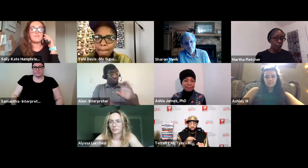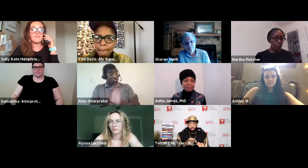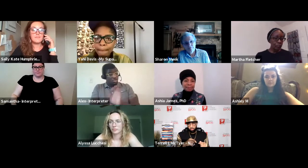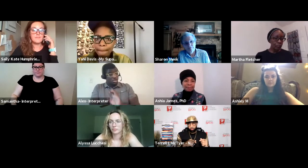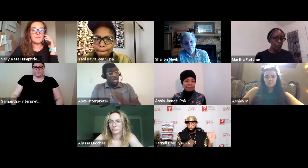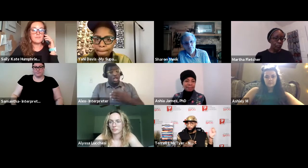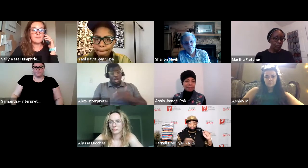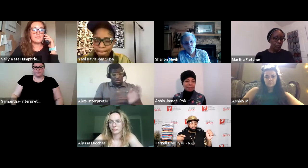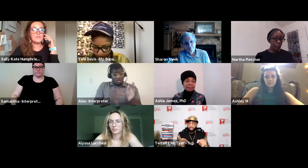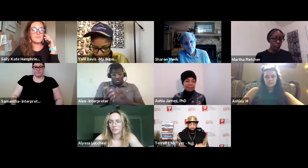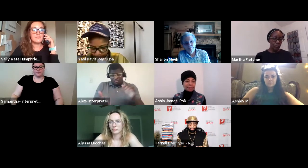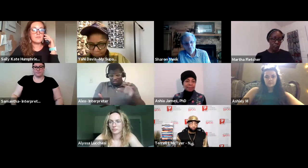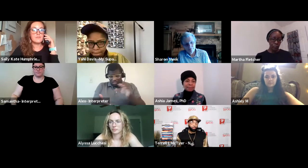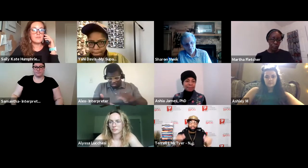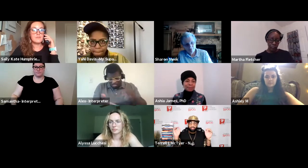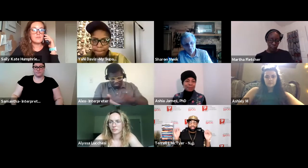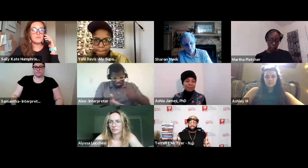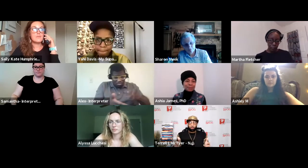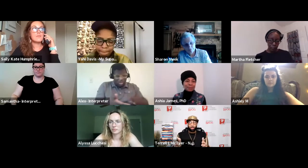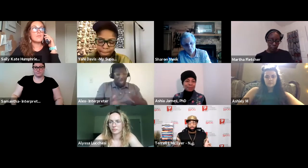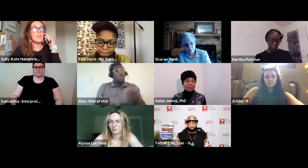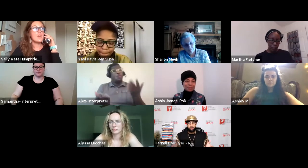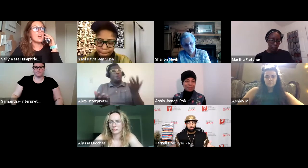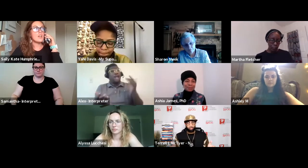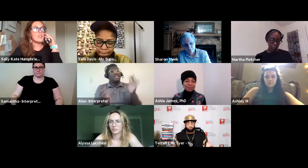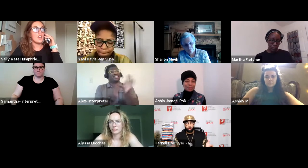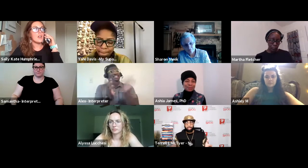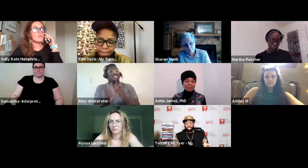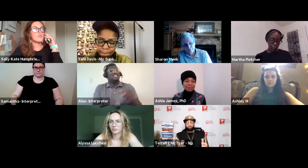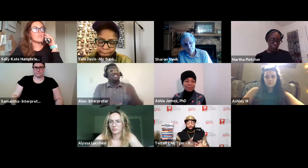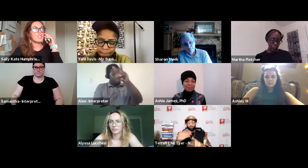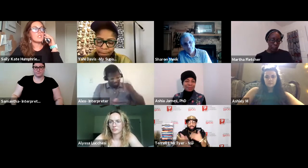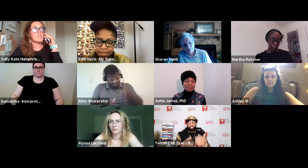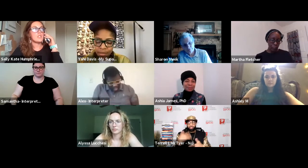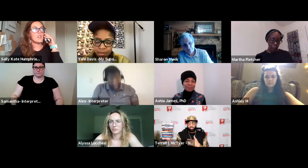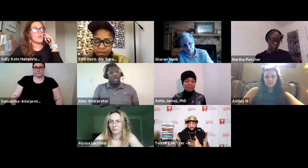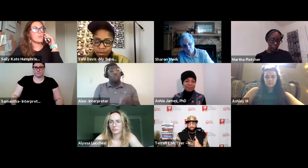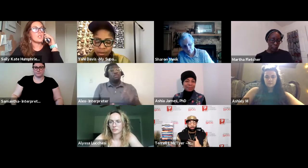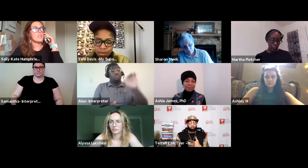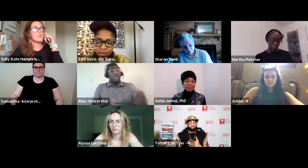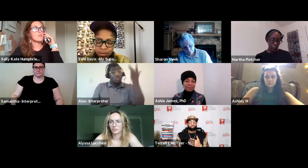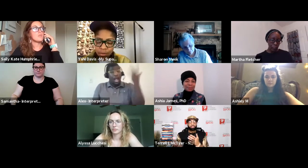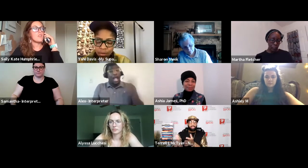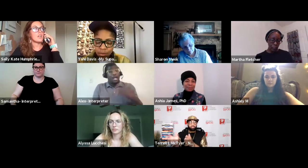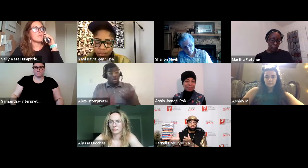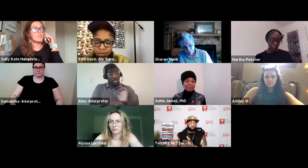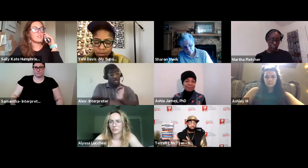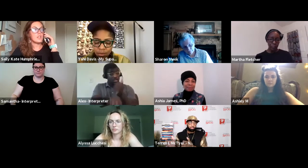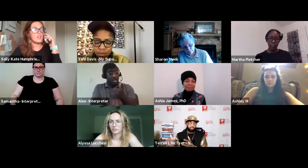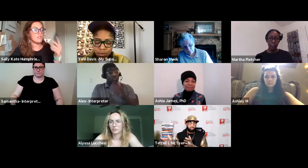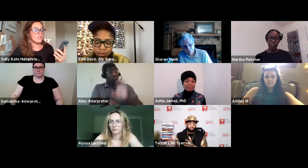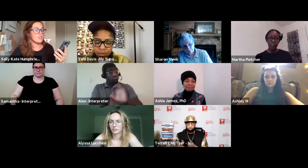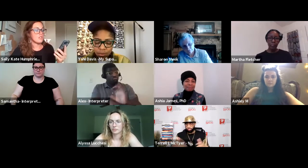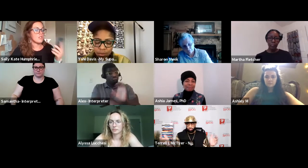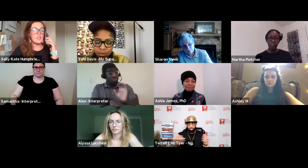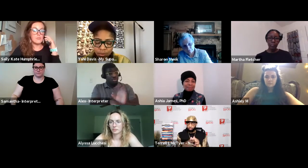did you come to earth for? Whatever you came to earth for, that's exactly what I want to start a church for. And when I went into it, I was taken to the scripture in